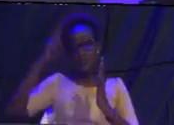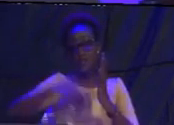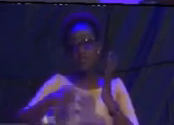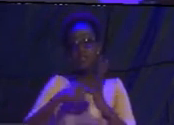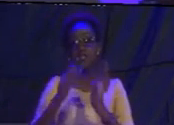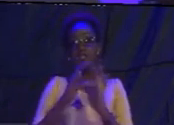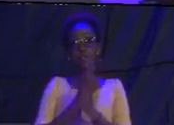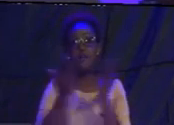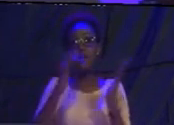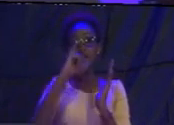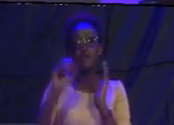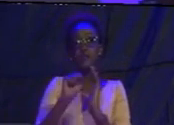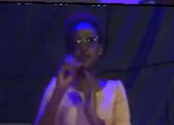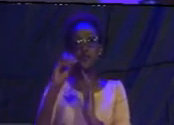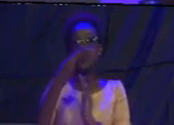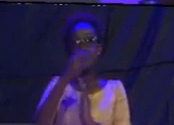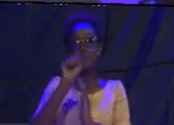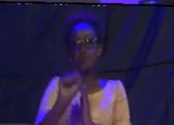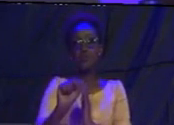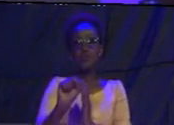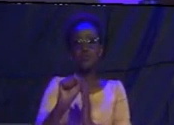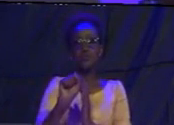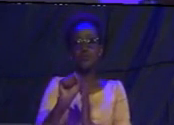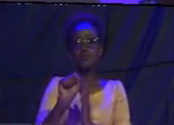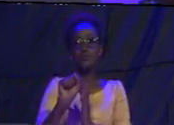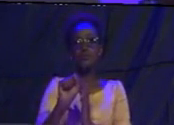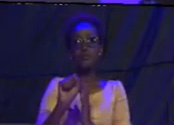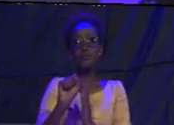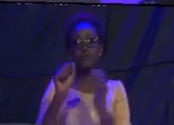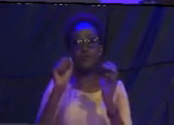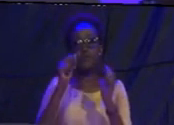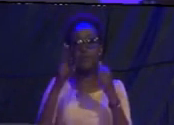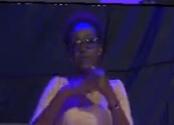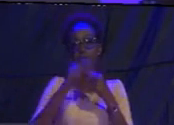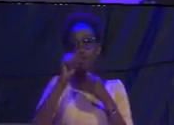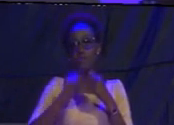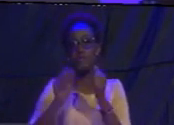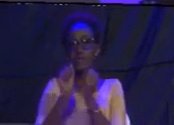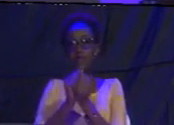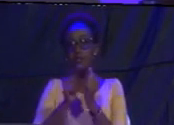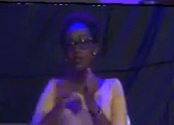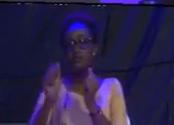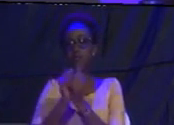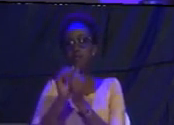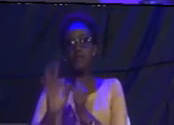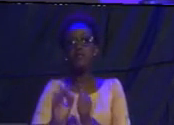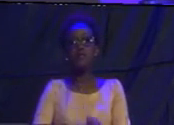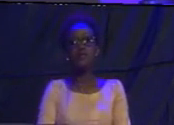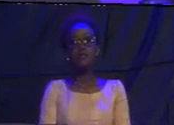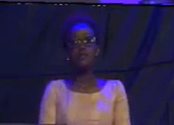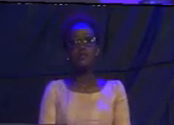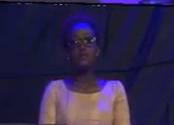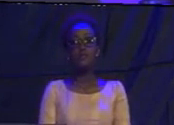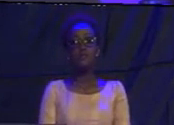they have also transgressed my covenant which I commanded them, for they have even taken some of their cursed things and have